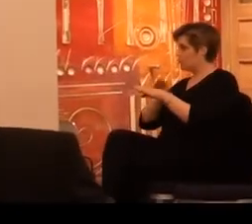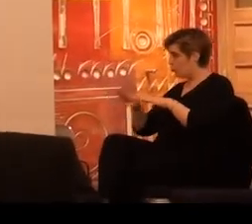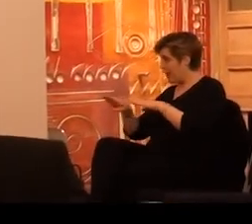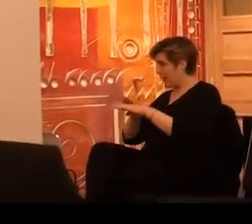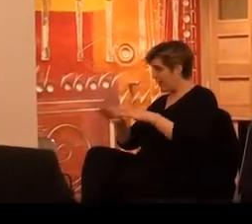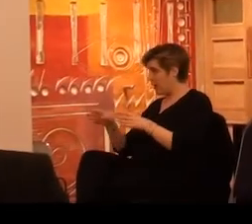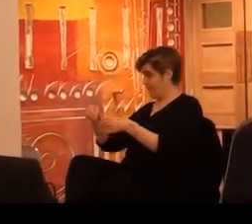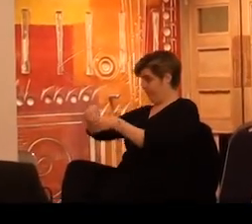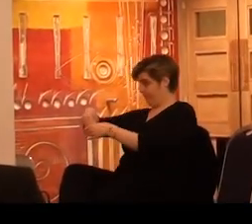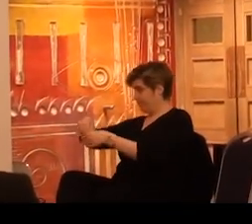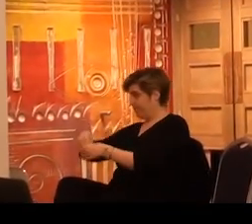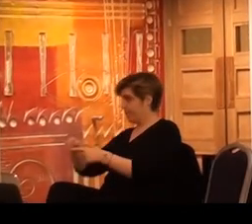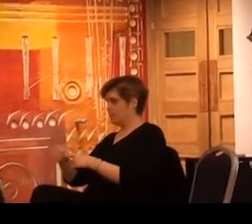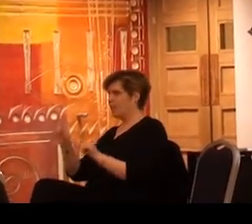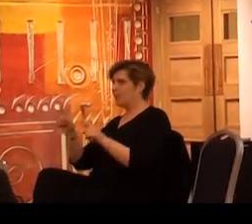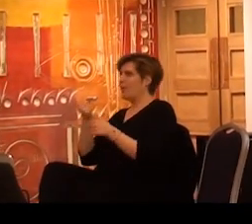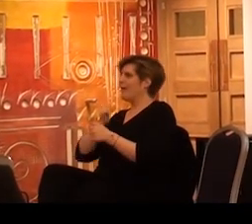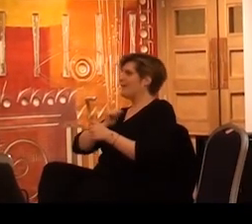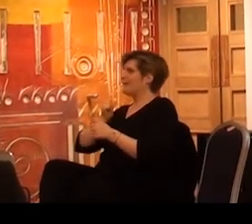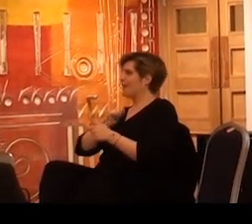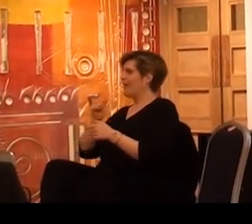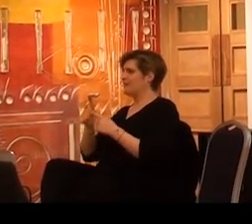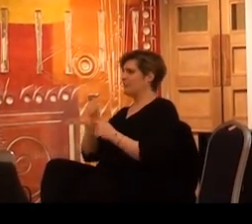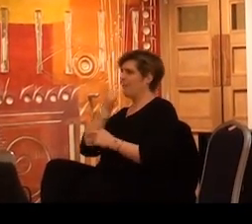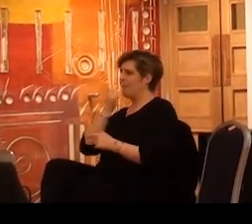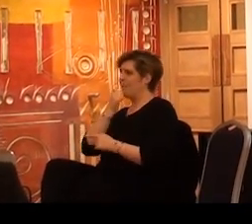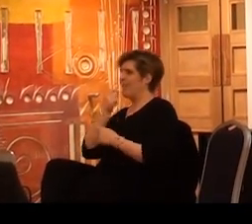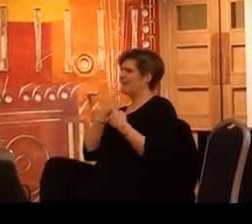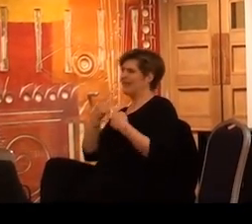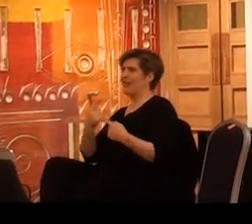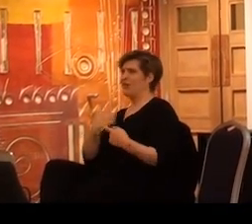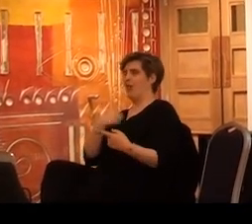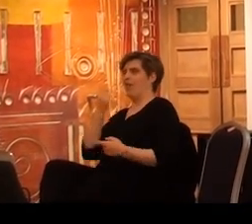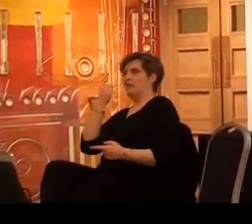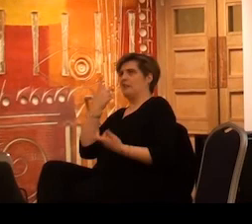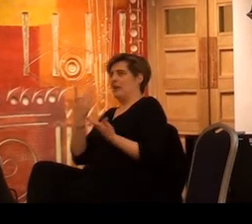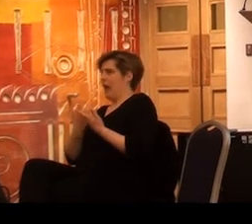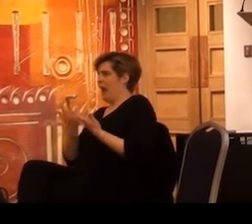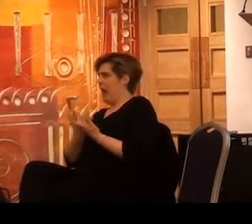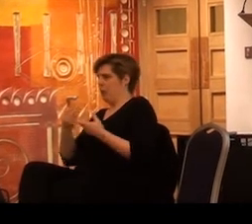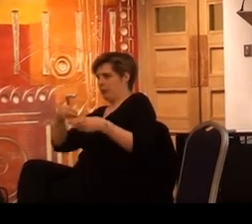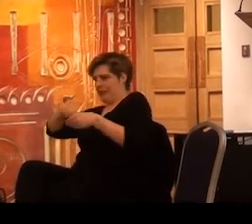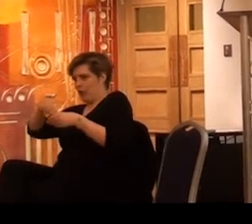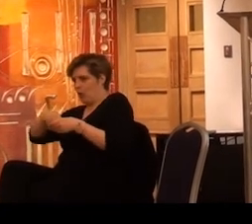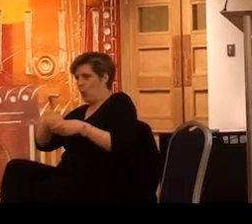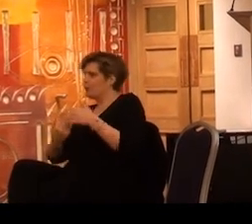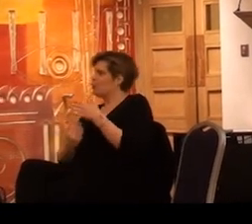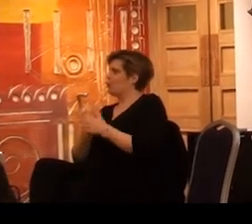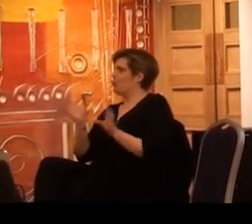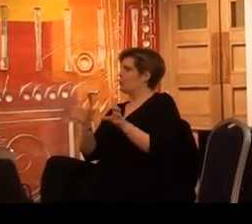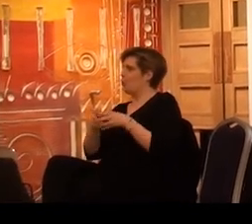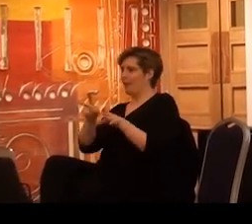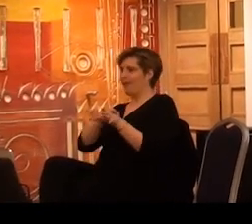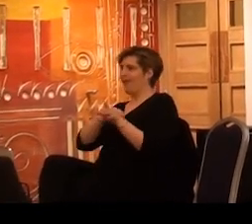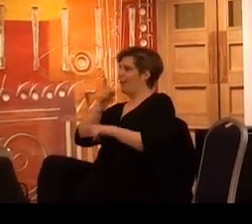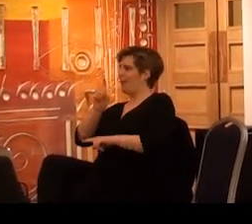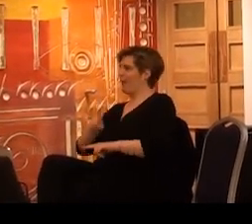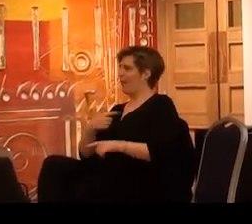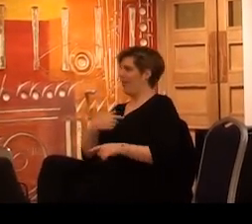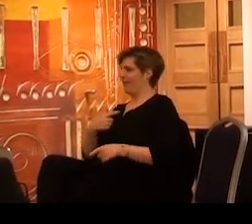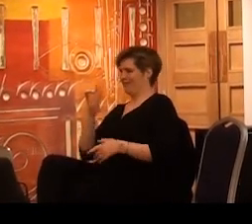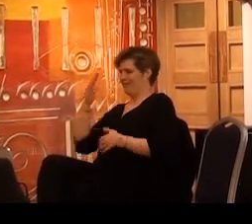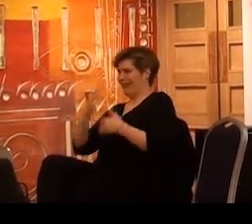think, you can't expect a young maths teacher to understand how to include a new group of young people if they haven't met them or understood how to do that